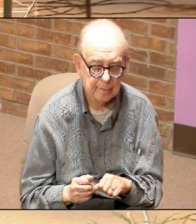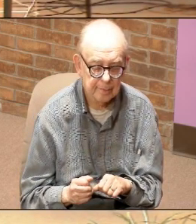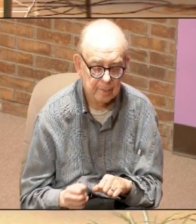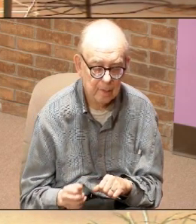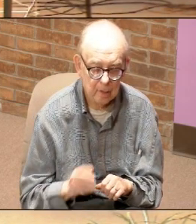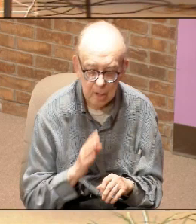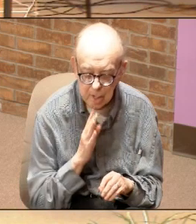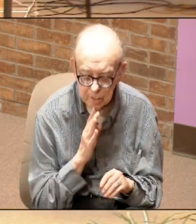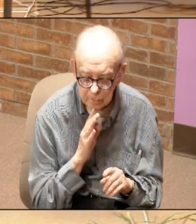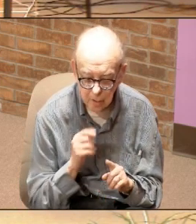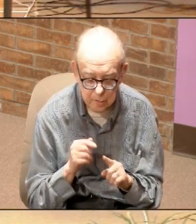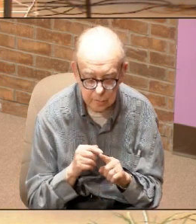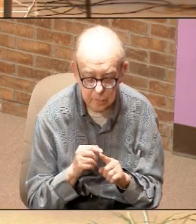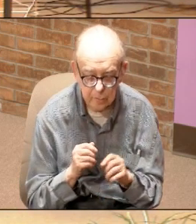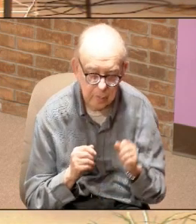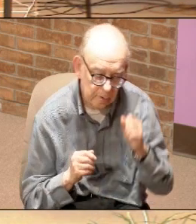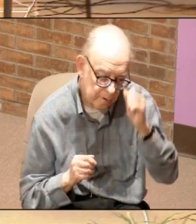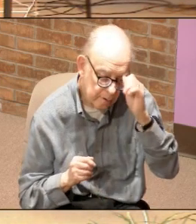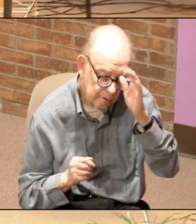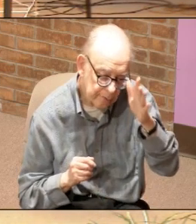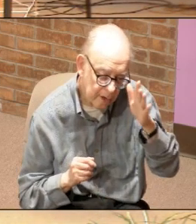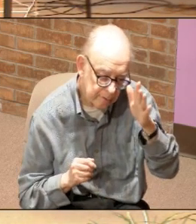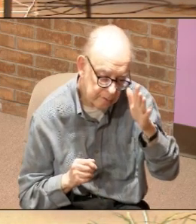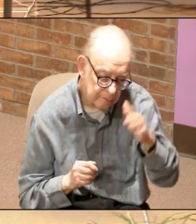and talk to the Father.